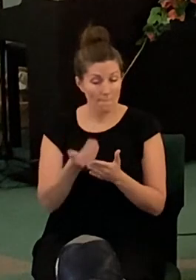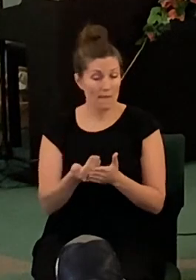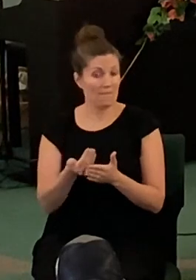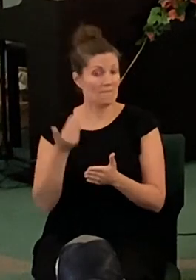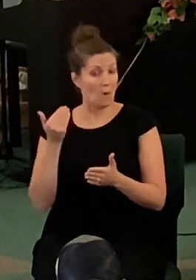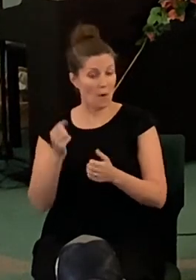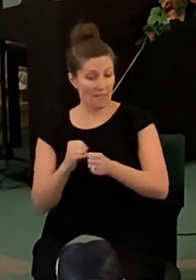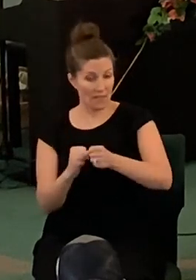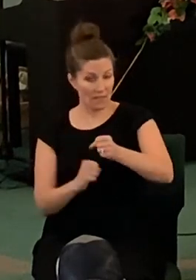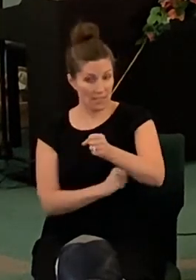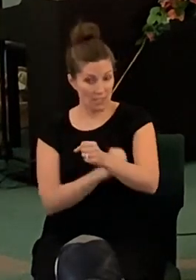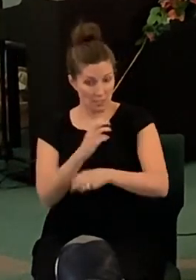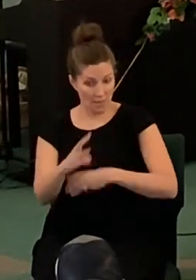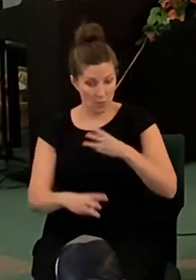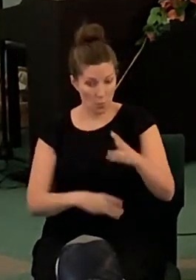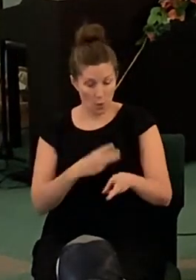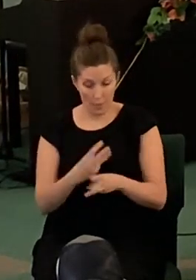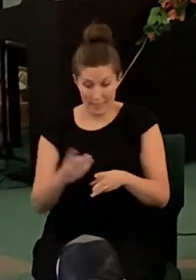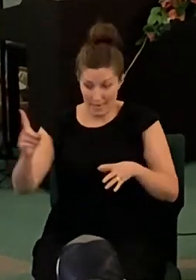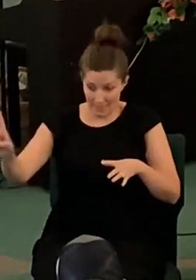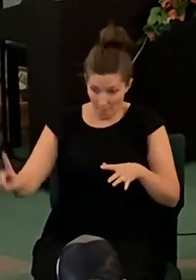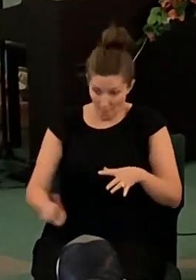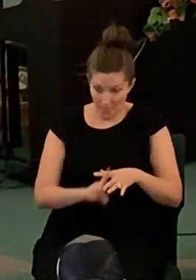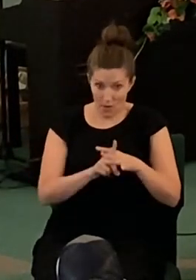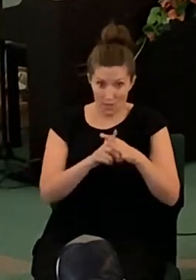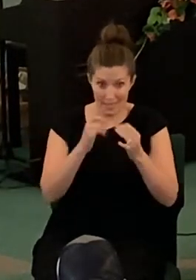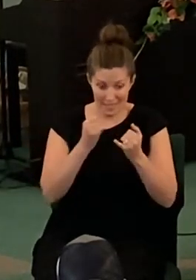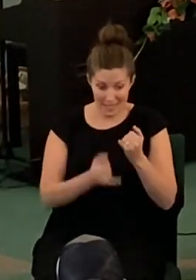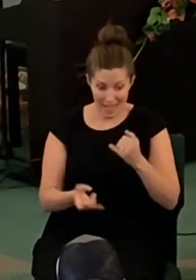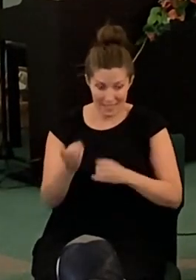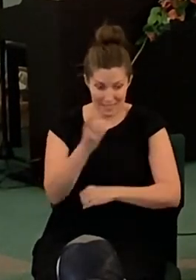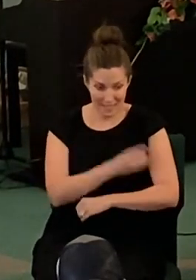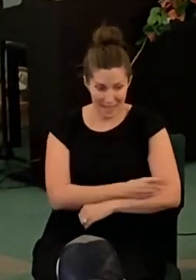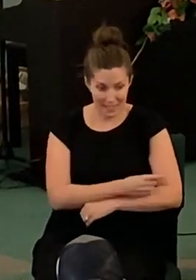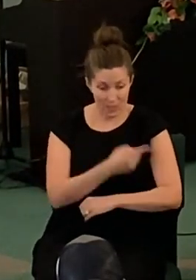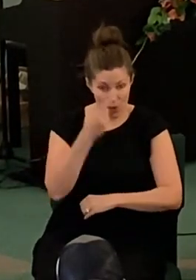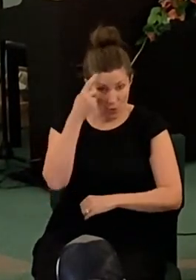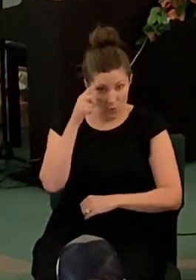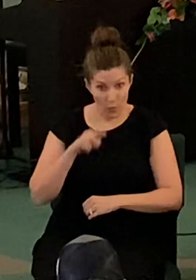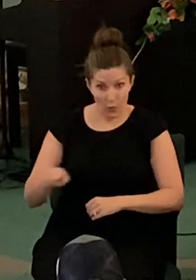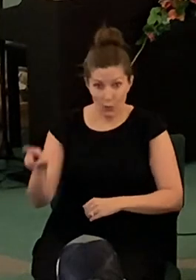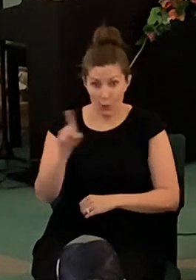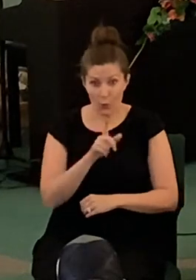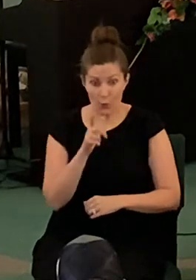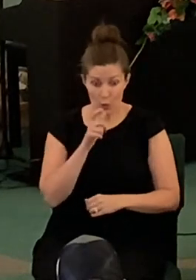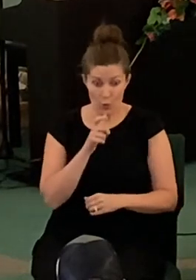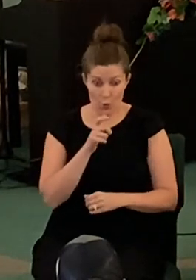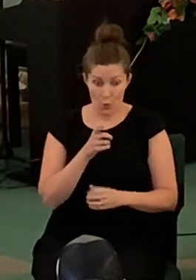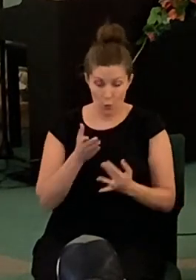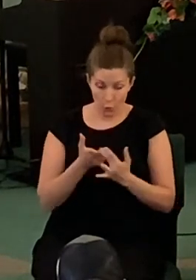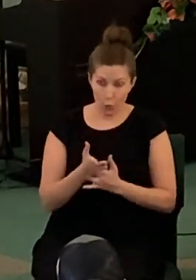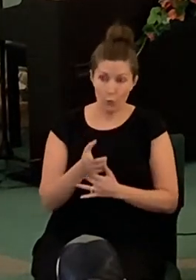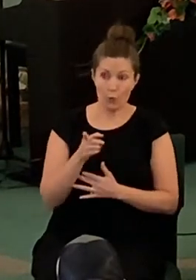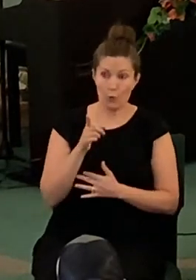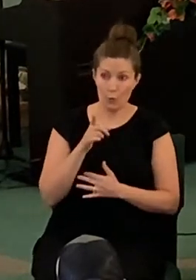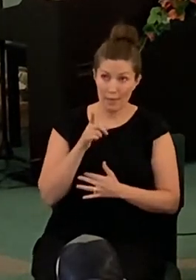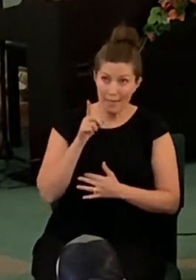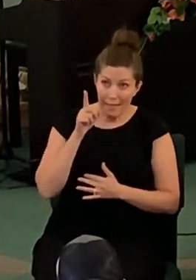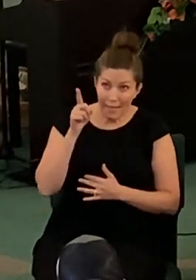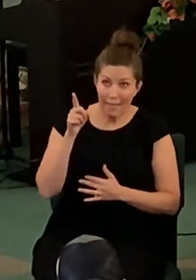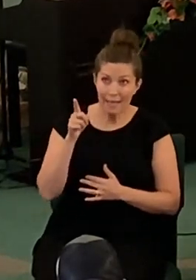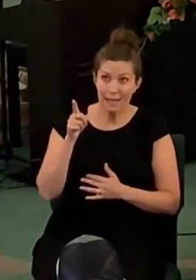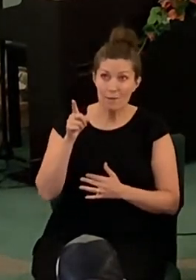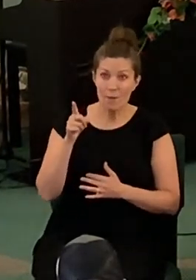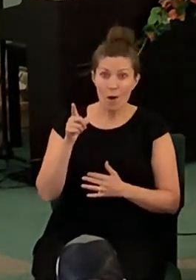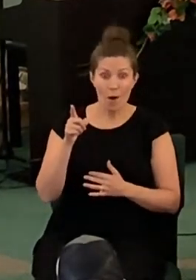of the world, but he has appeared in these last times for the sake of you, who through him are believers in God, who raised